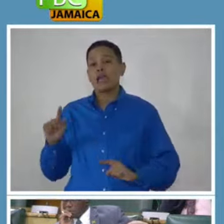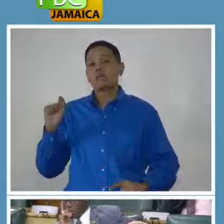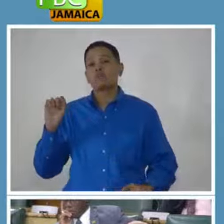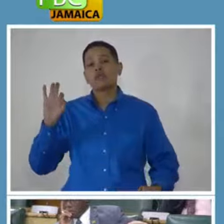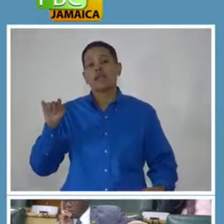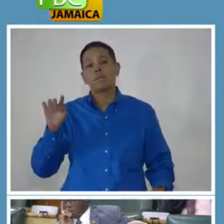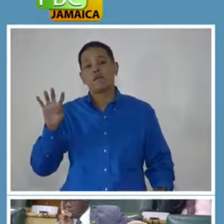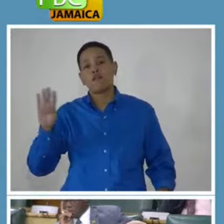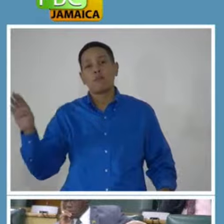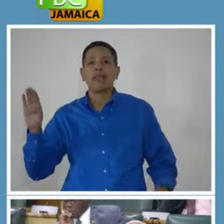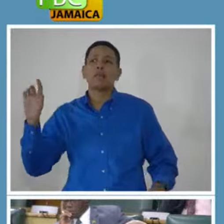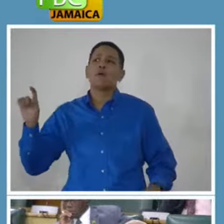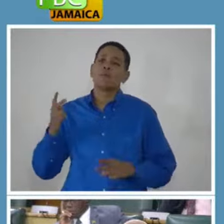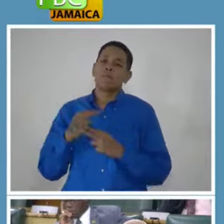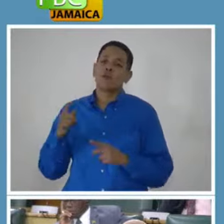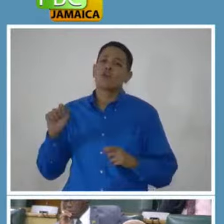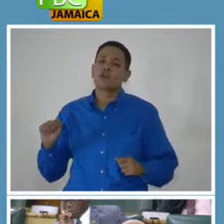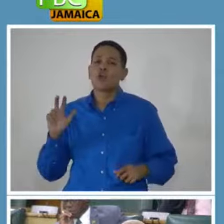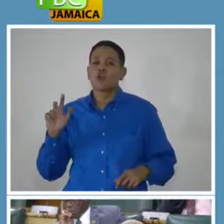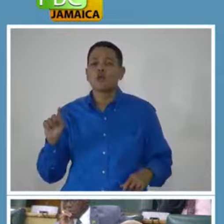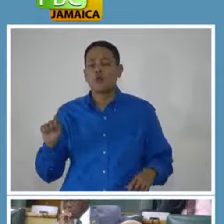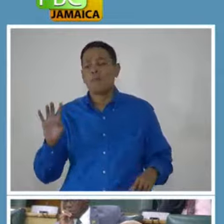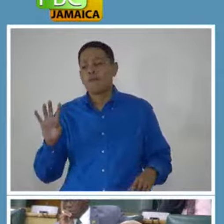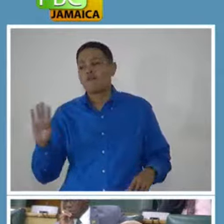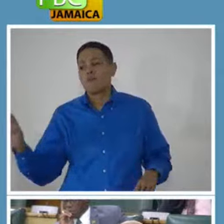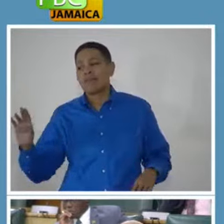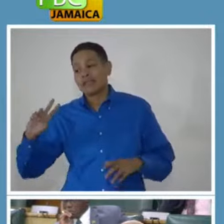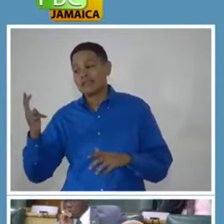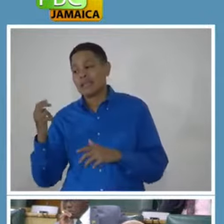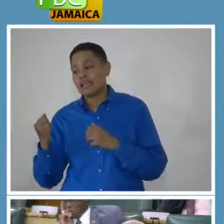$29.4 billion, you're now at 31.4,